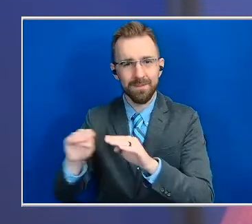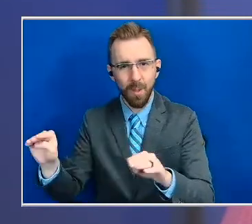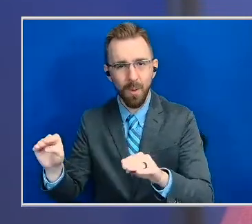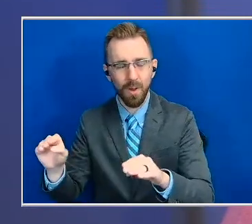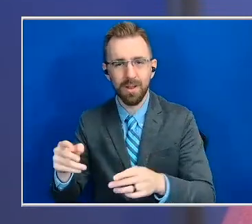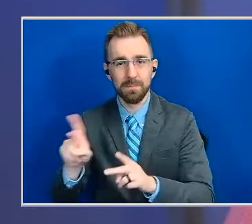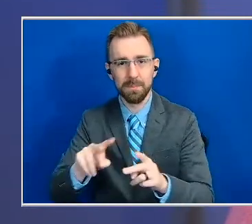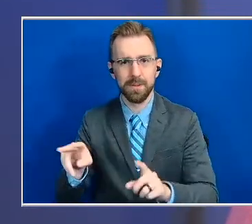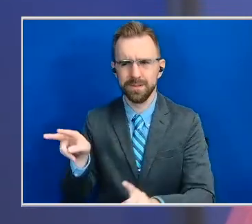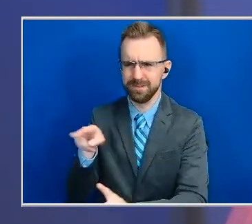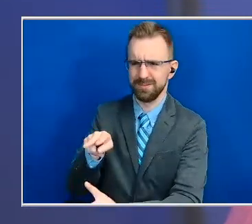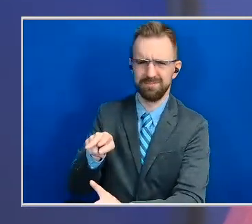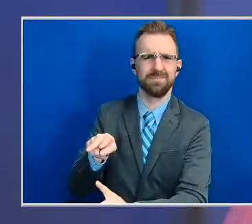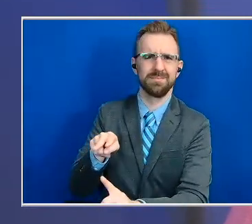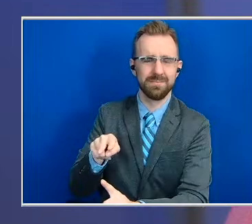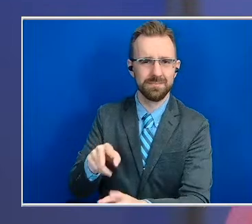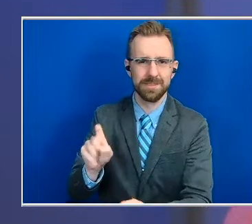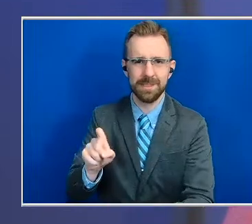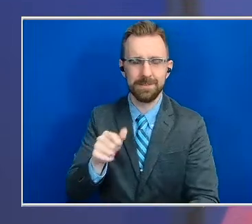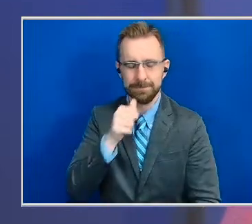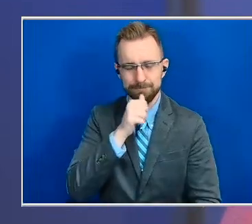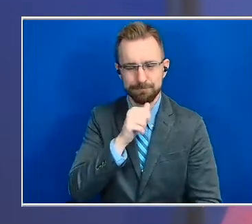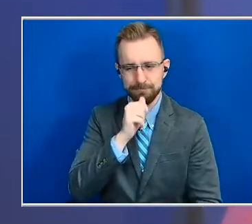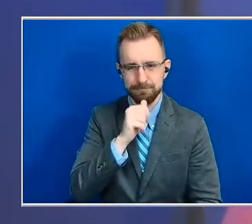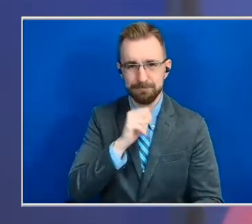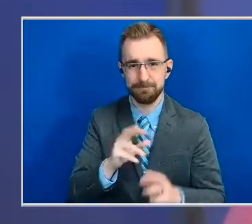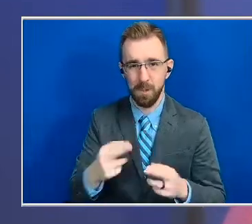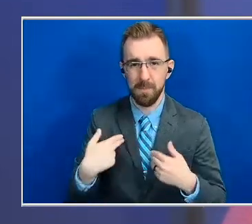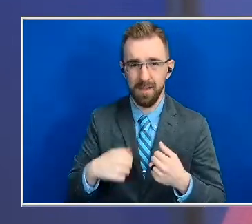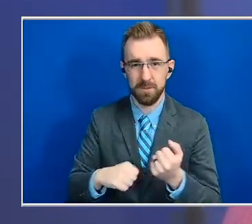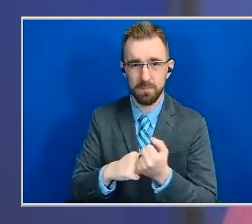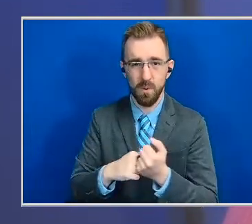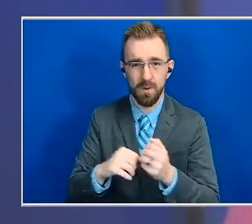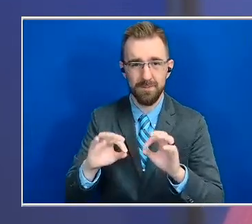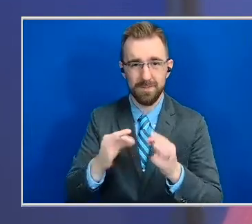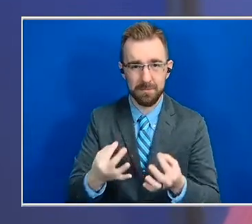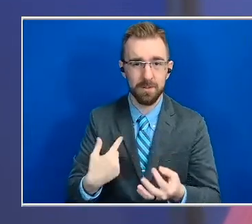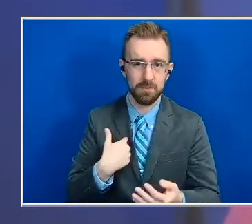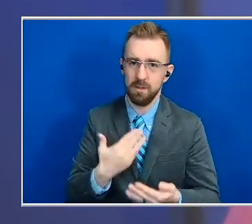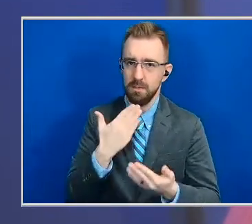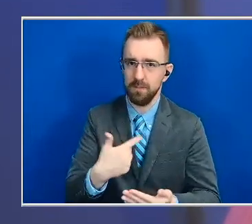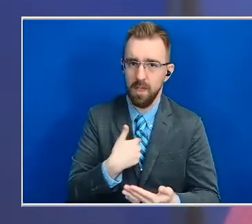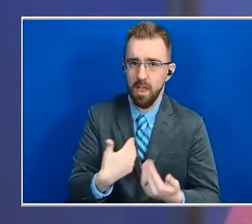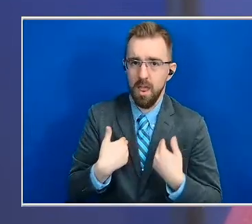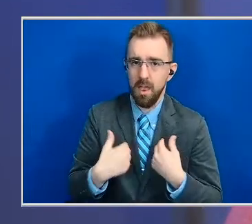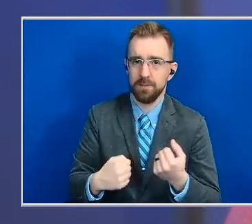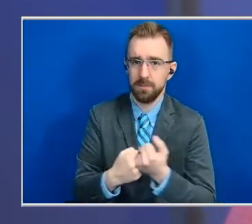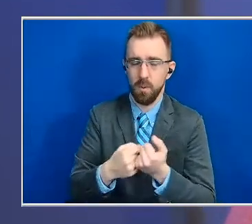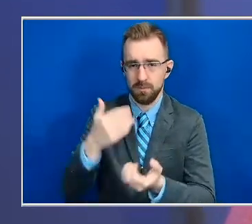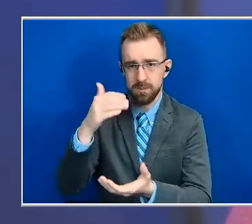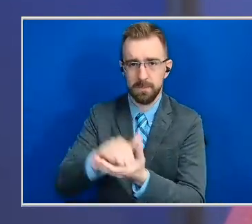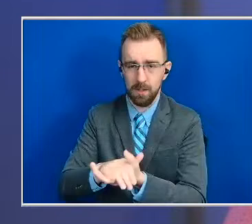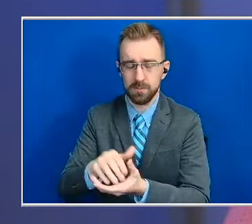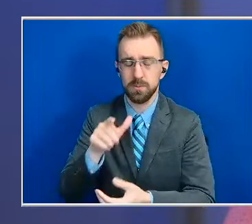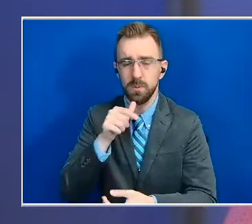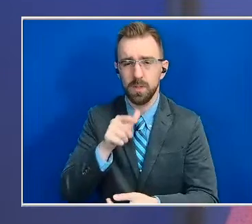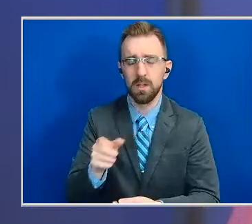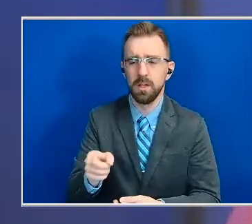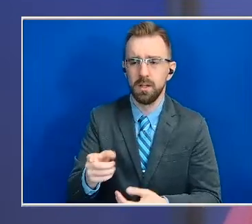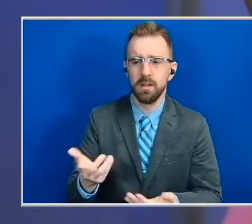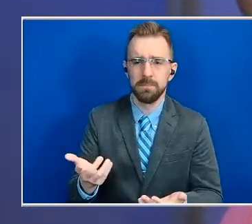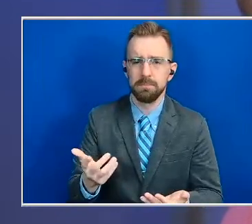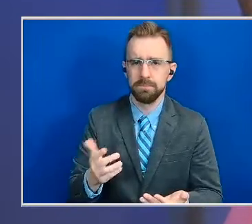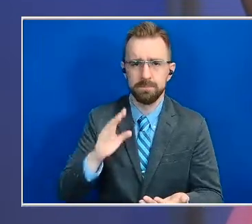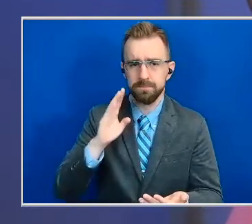and you just gotta hope you have a supportive family, which I thankfully have a supportive spouse who is